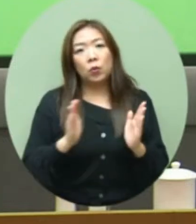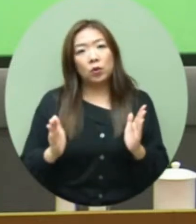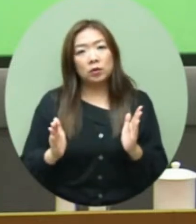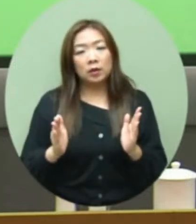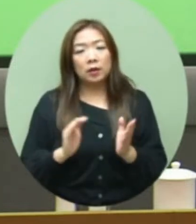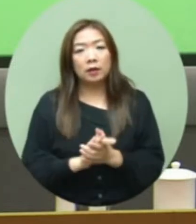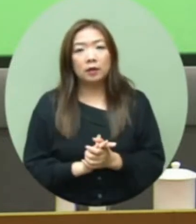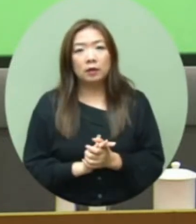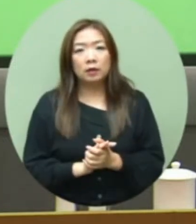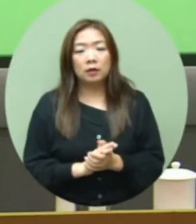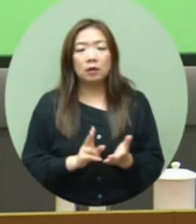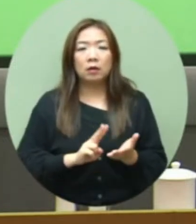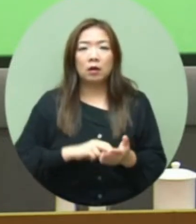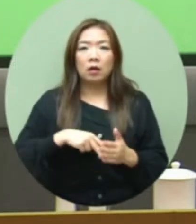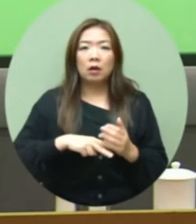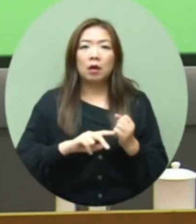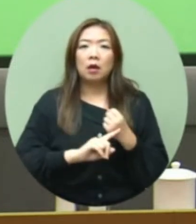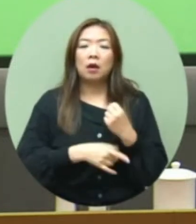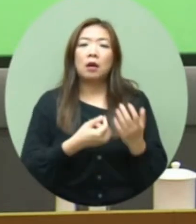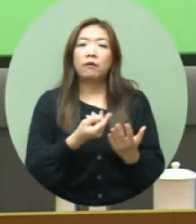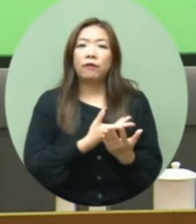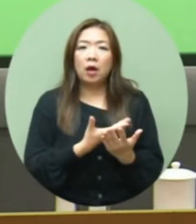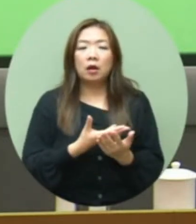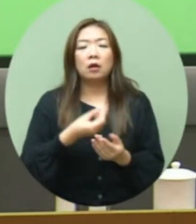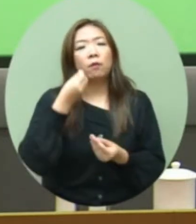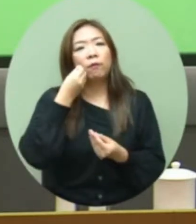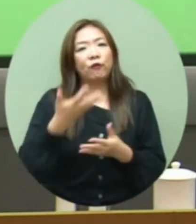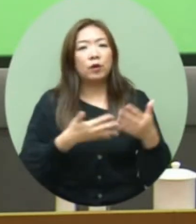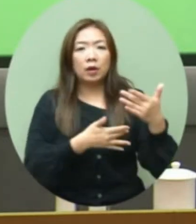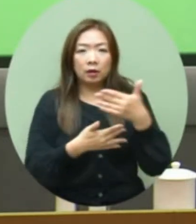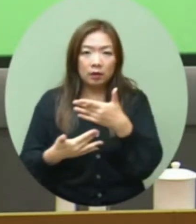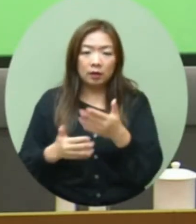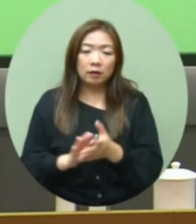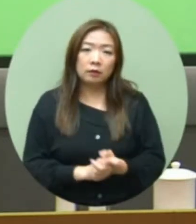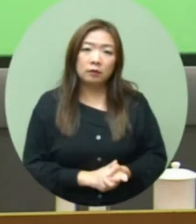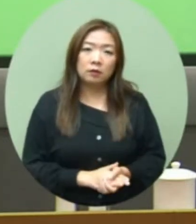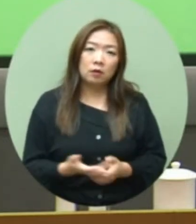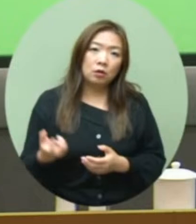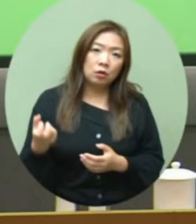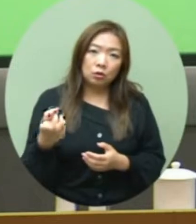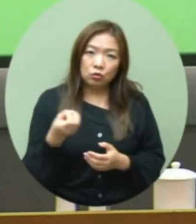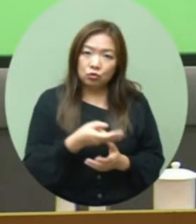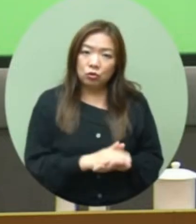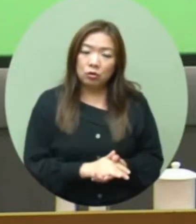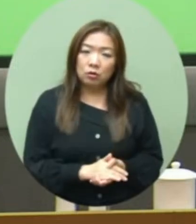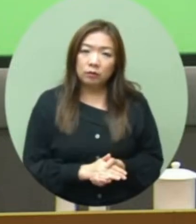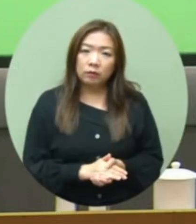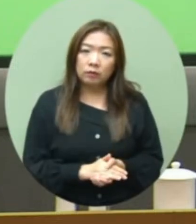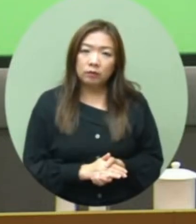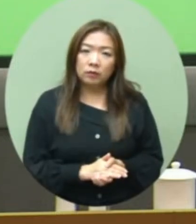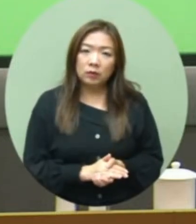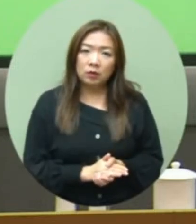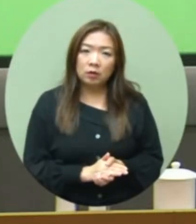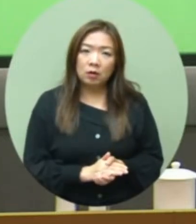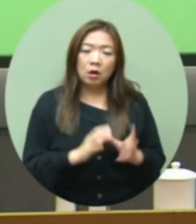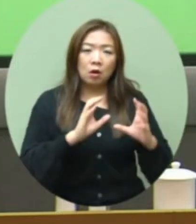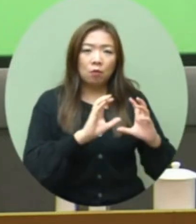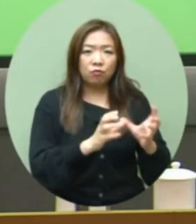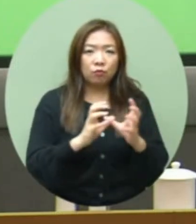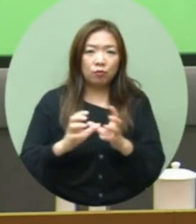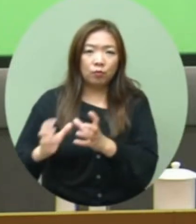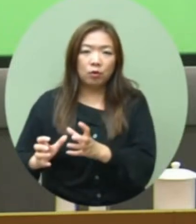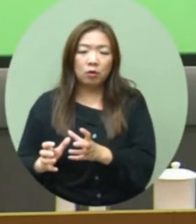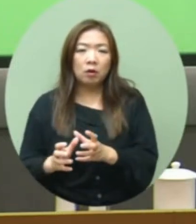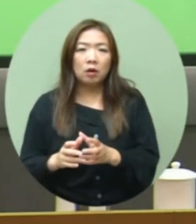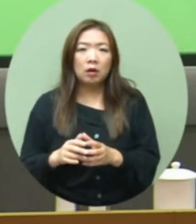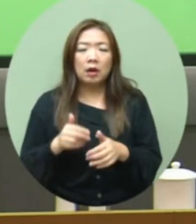are eligible or will be eligible for public housing. So we have to go through legislation,